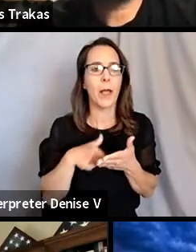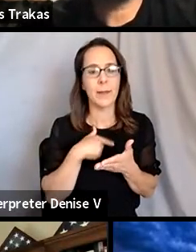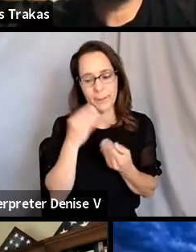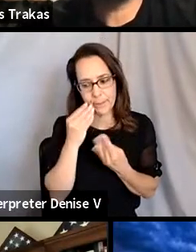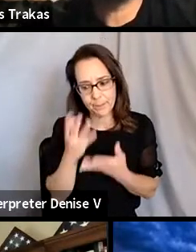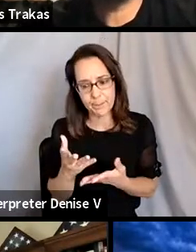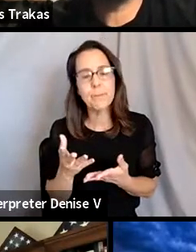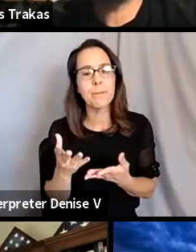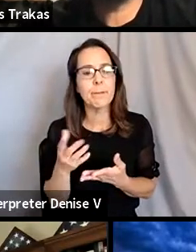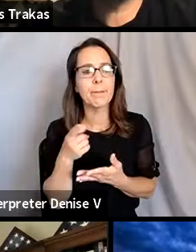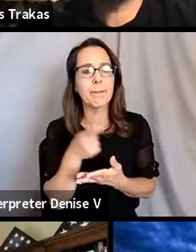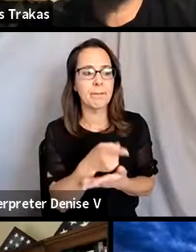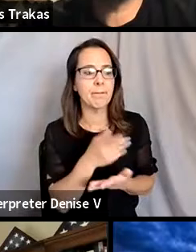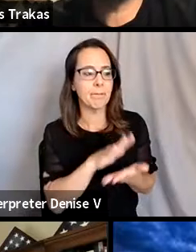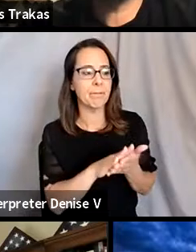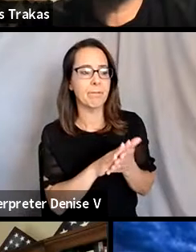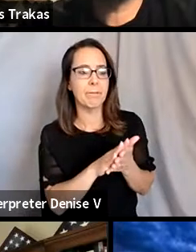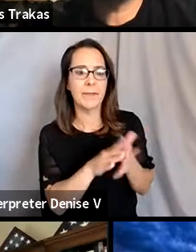answers your question.